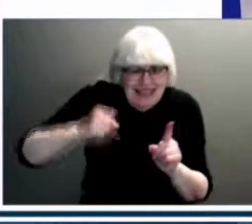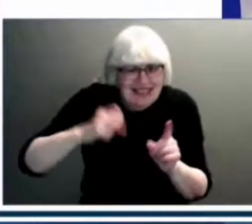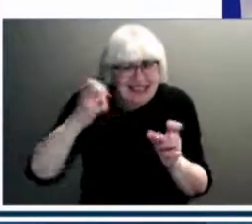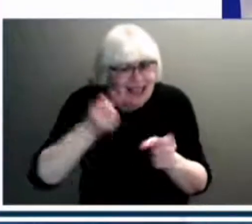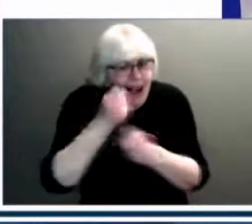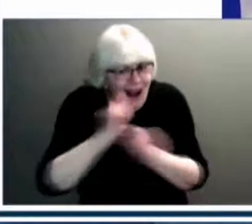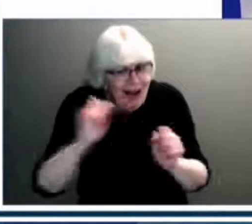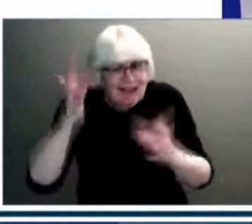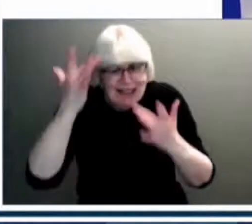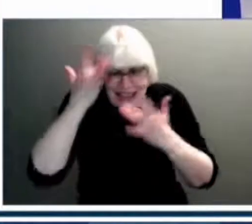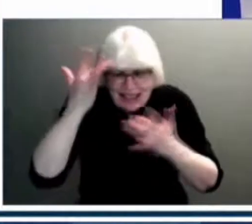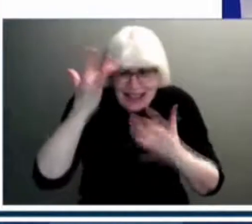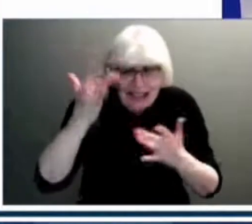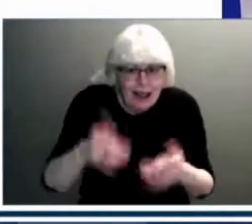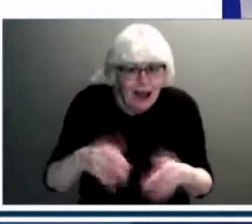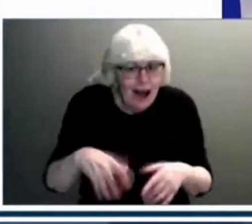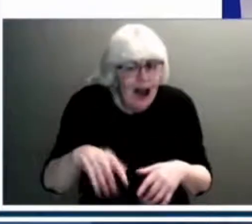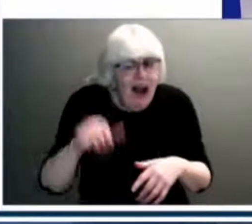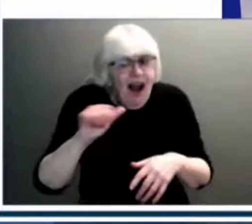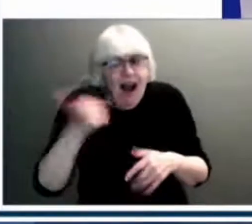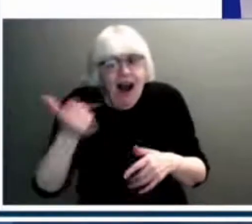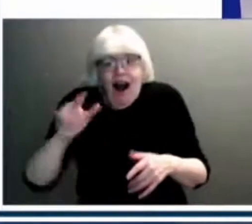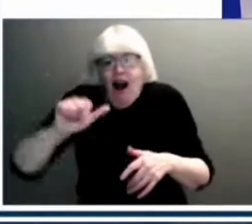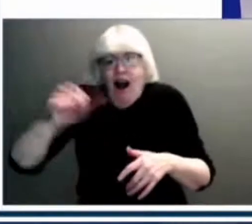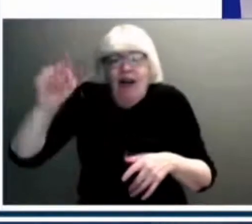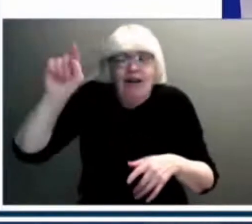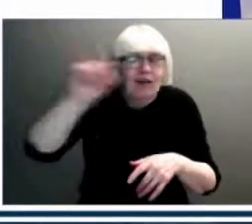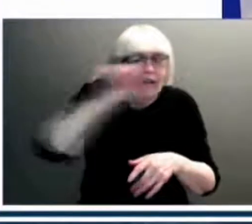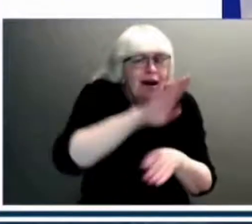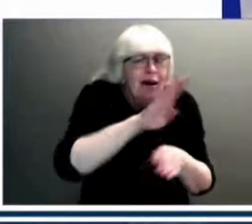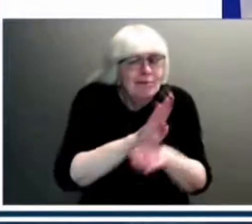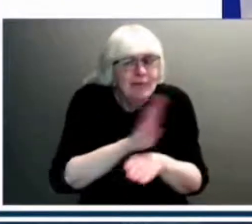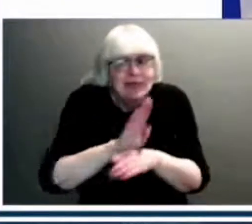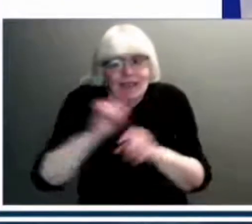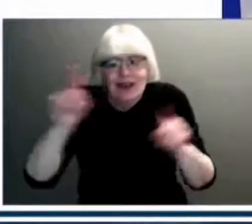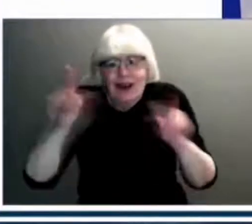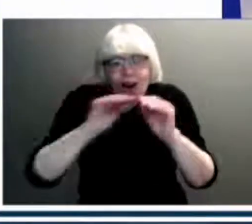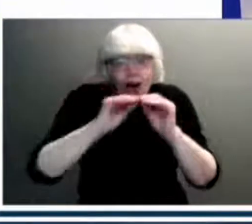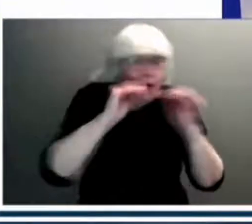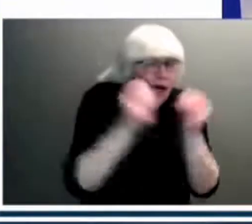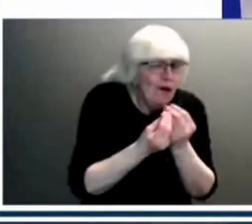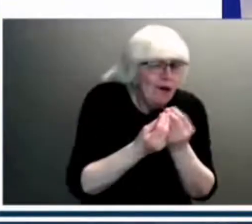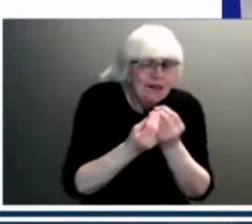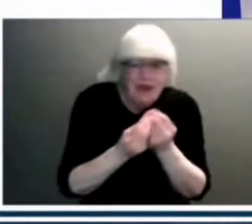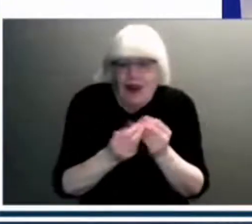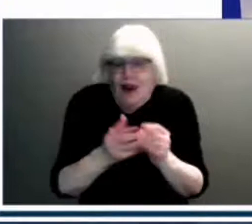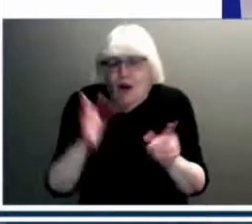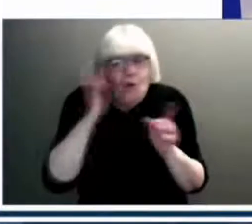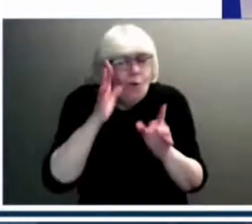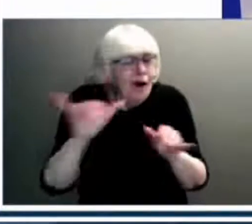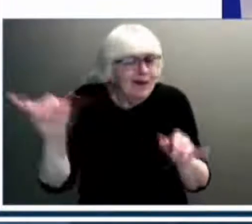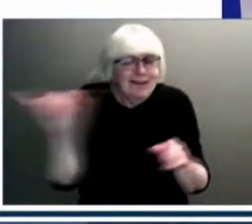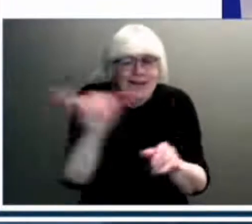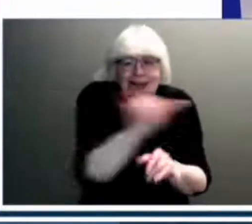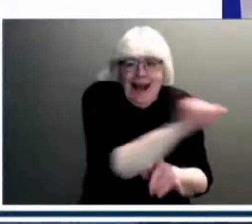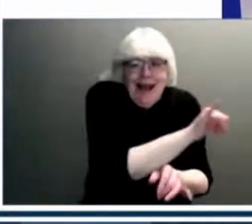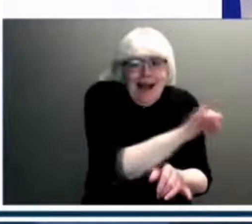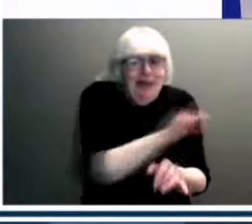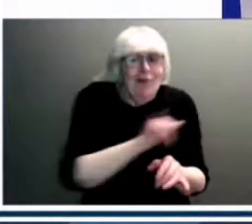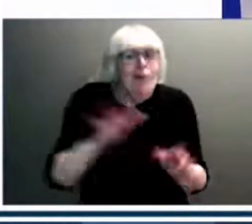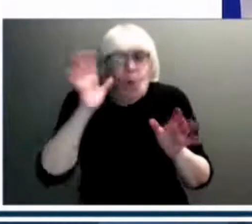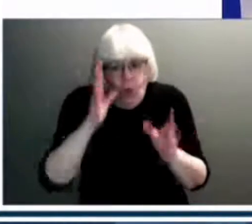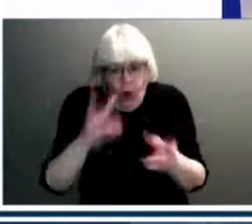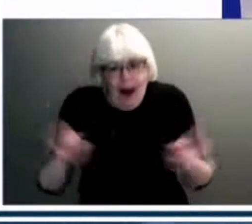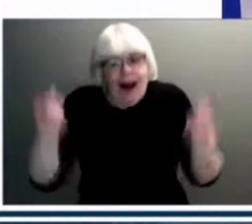every organization around the province. We expect that we will see that in education for sure. But, we're looking at